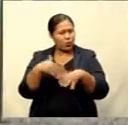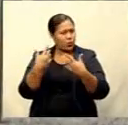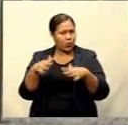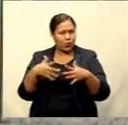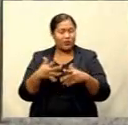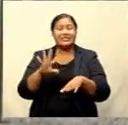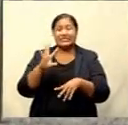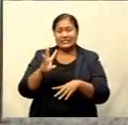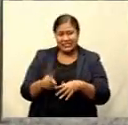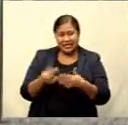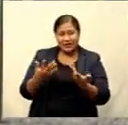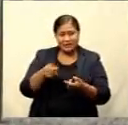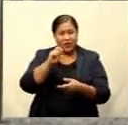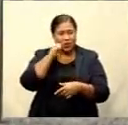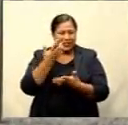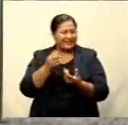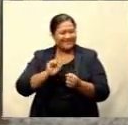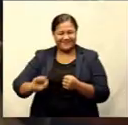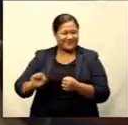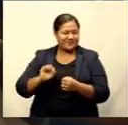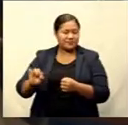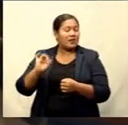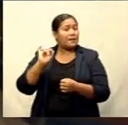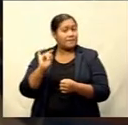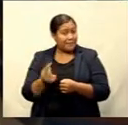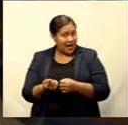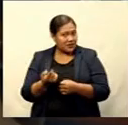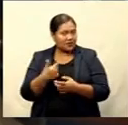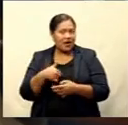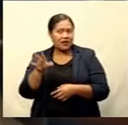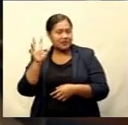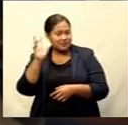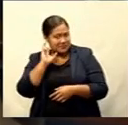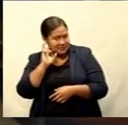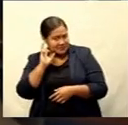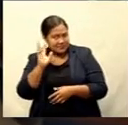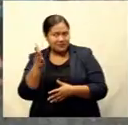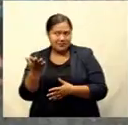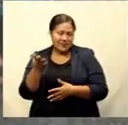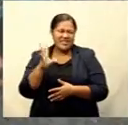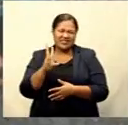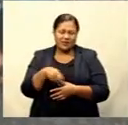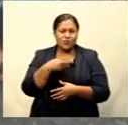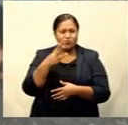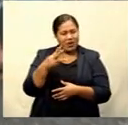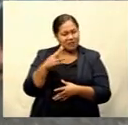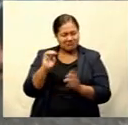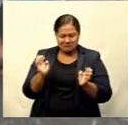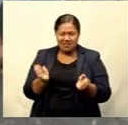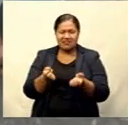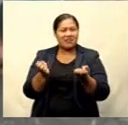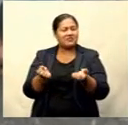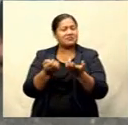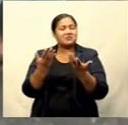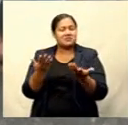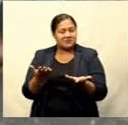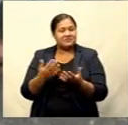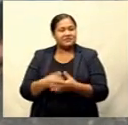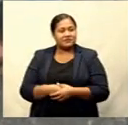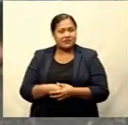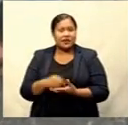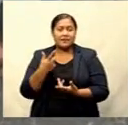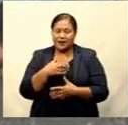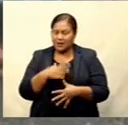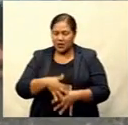Some will speak against it, but I have heard some words of encouragement, and I am